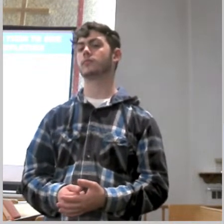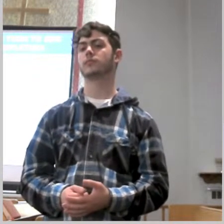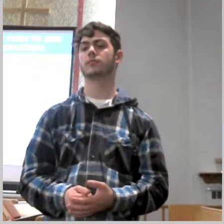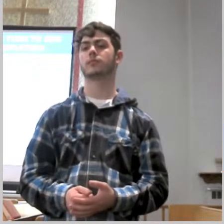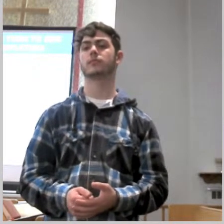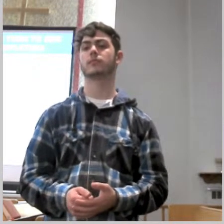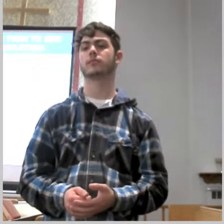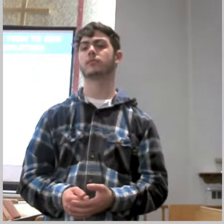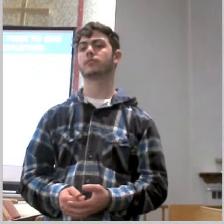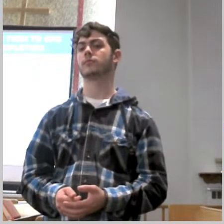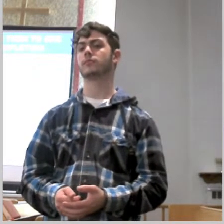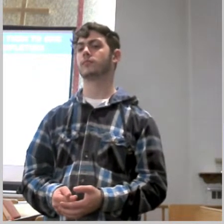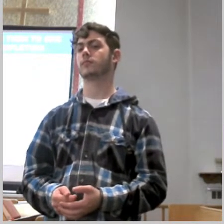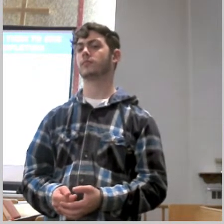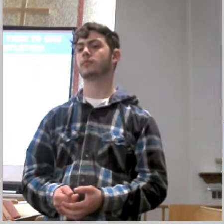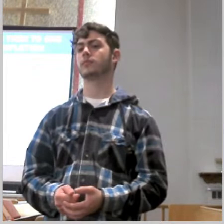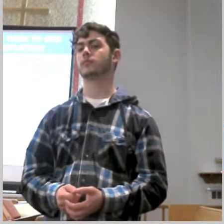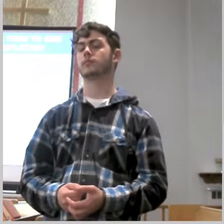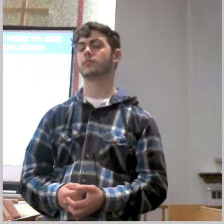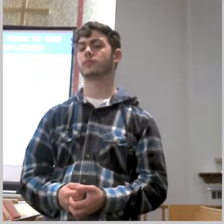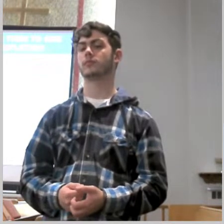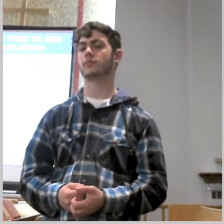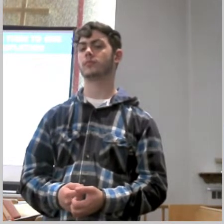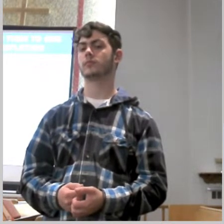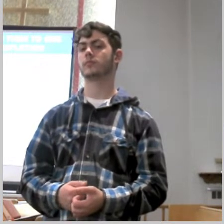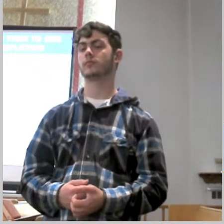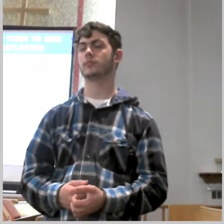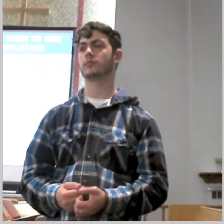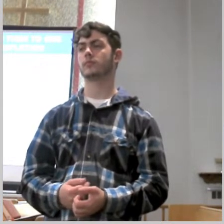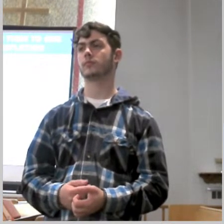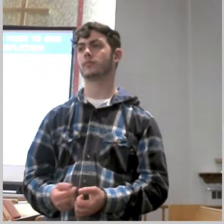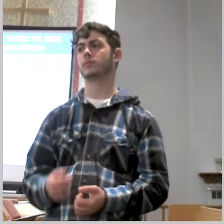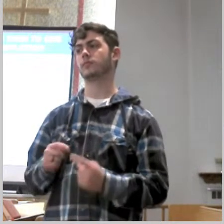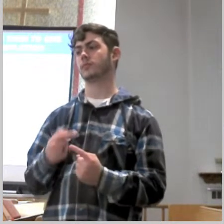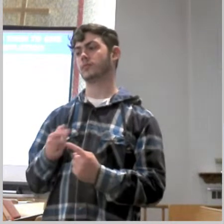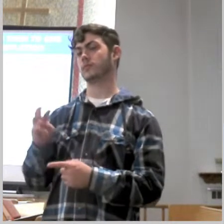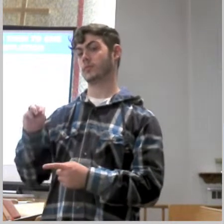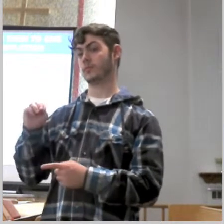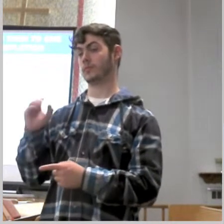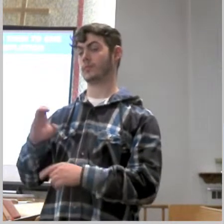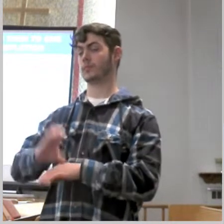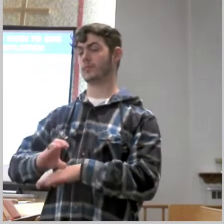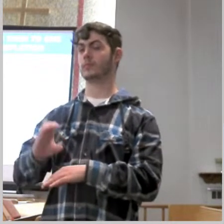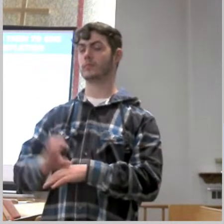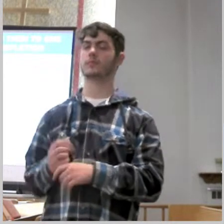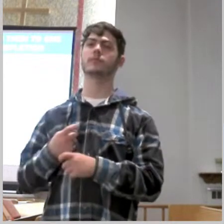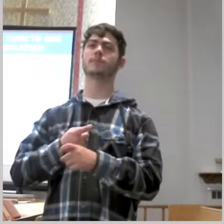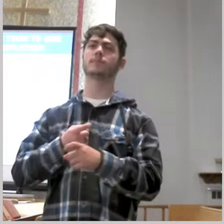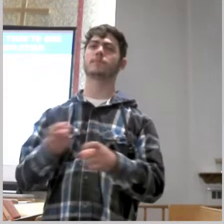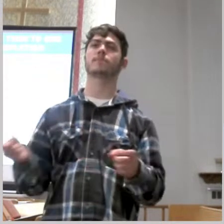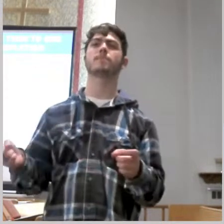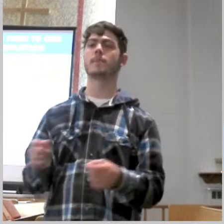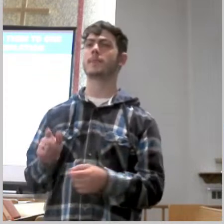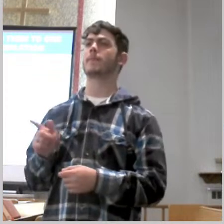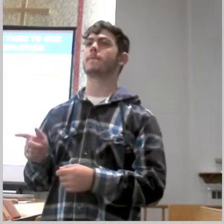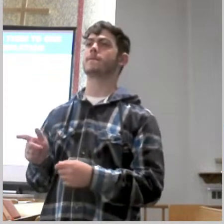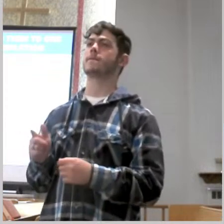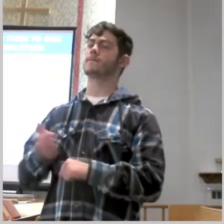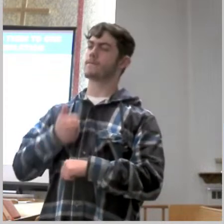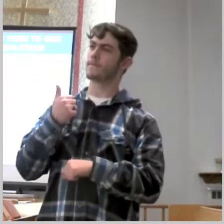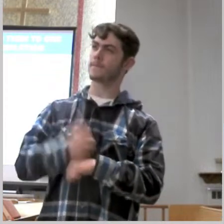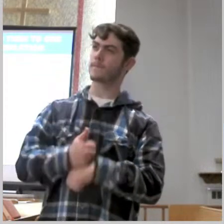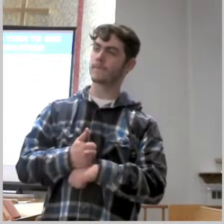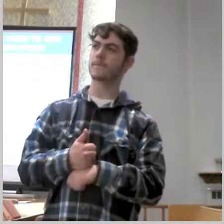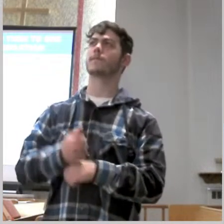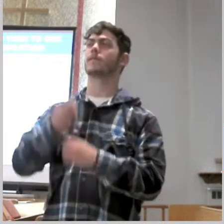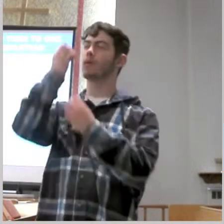line with God's will. It was a spirit-led generosity, a reflection of their submission, a reflection of